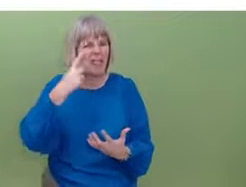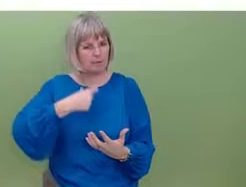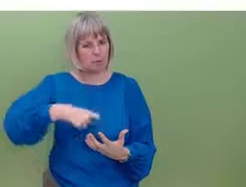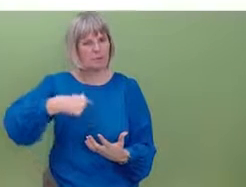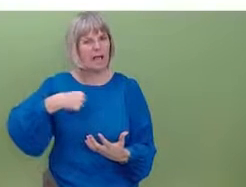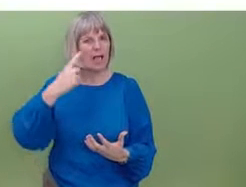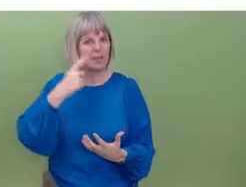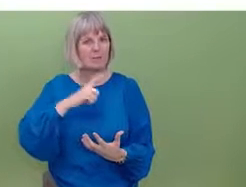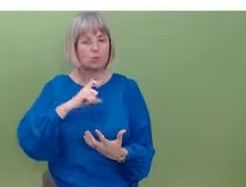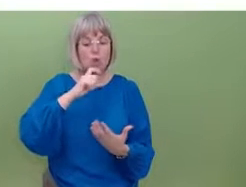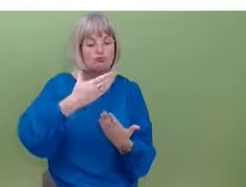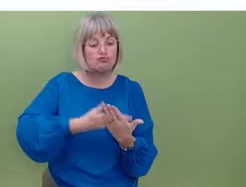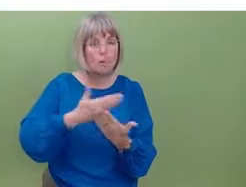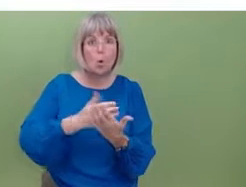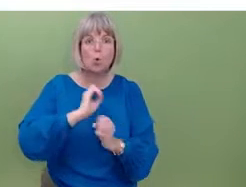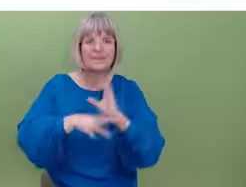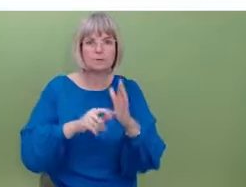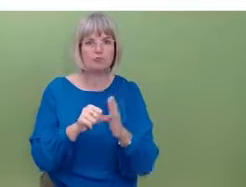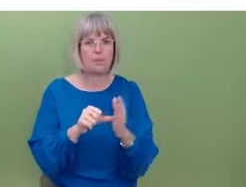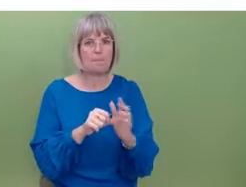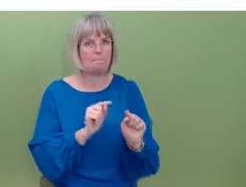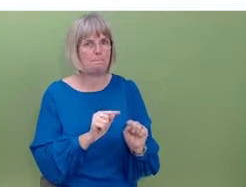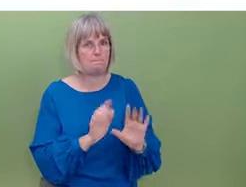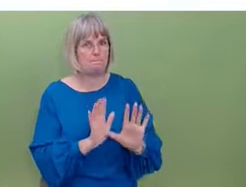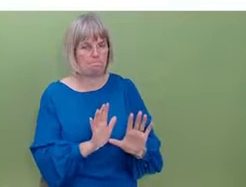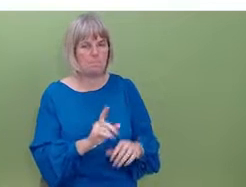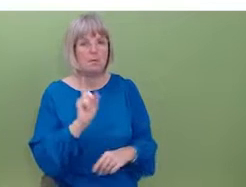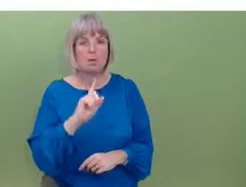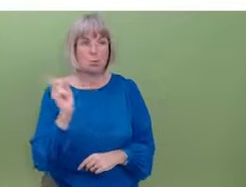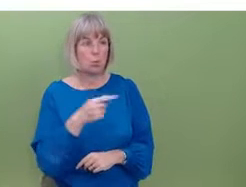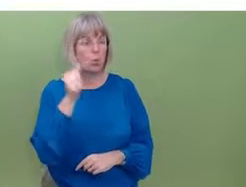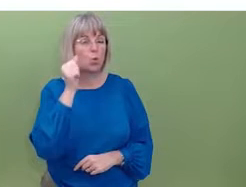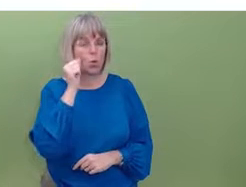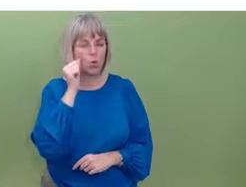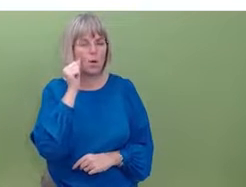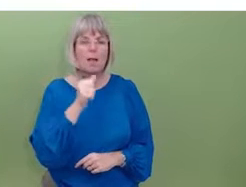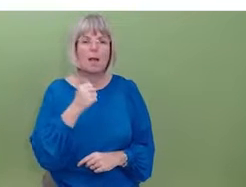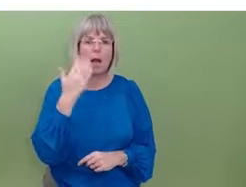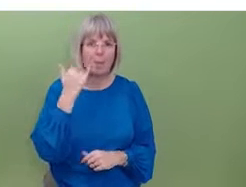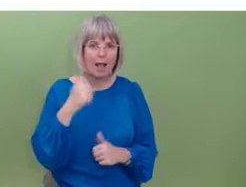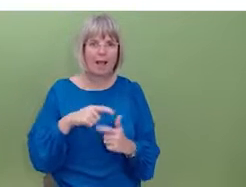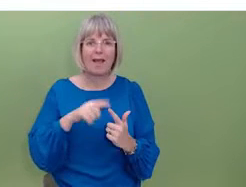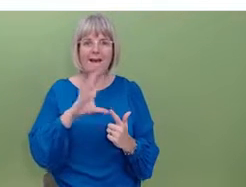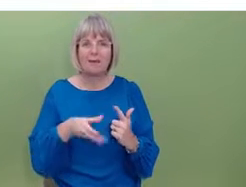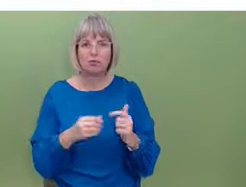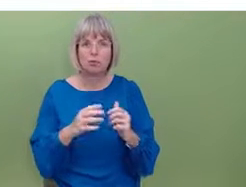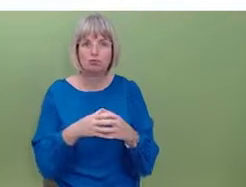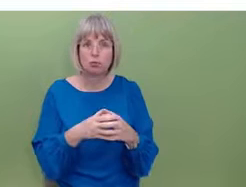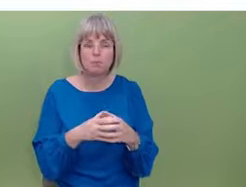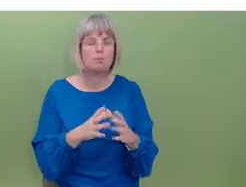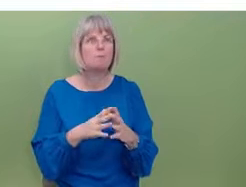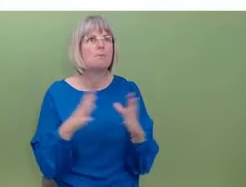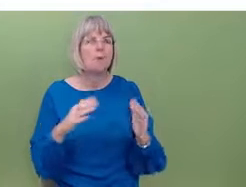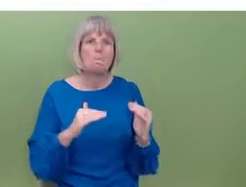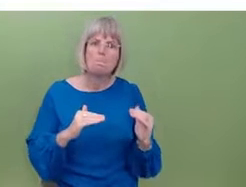we do know that Black and African groups are far more affected, even when